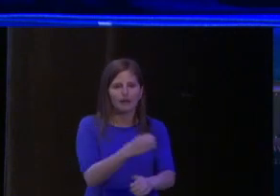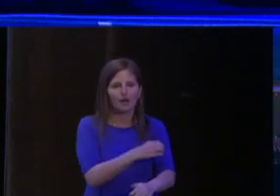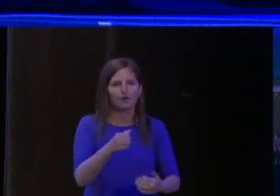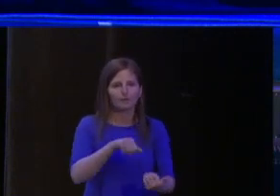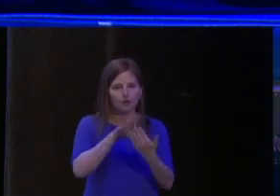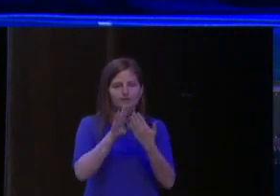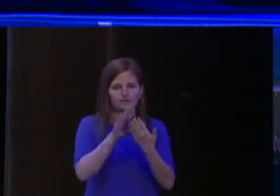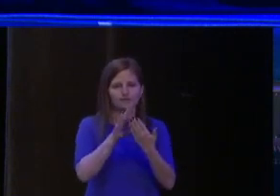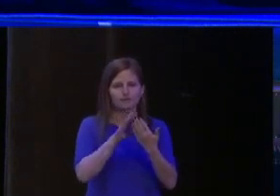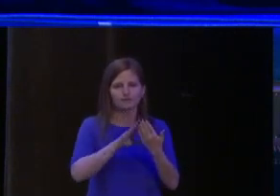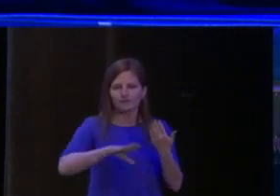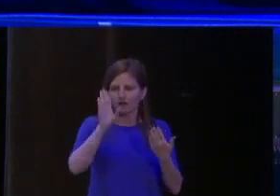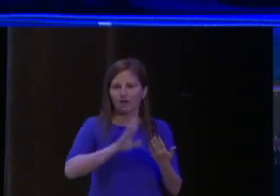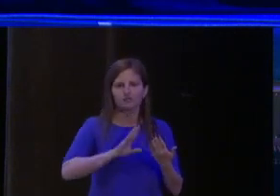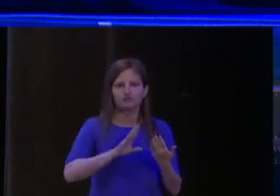and presence,